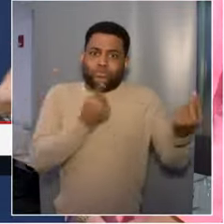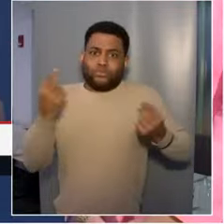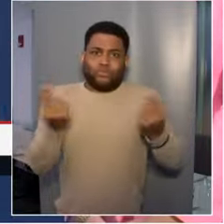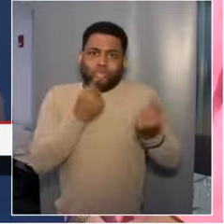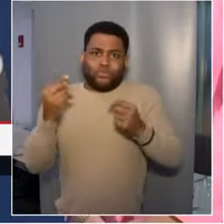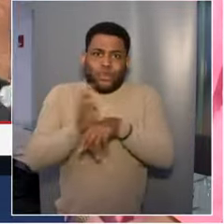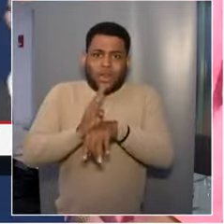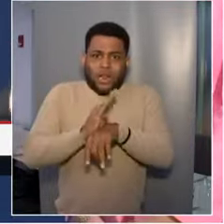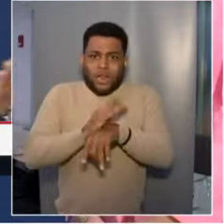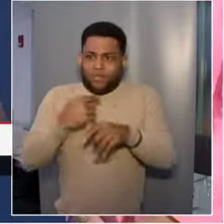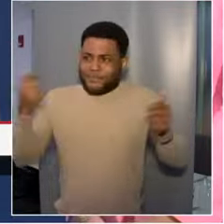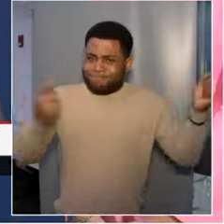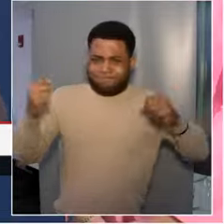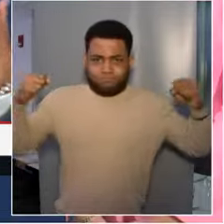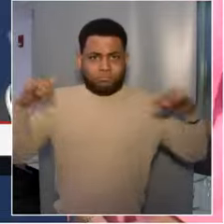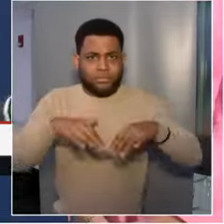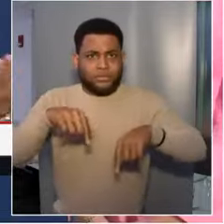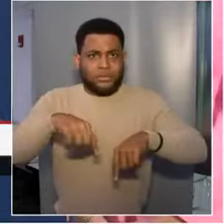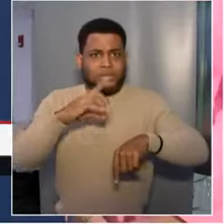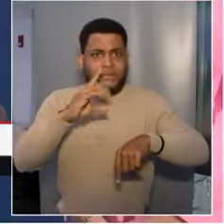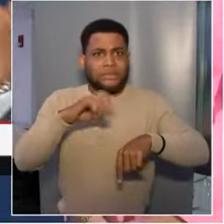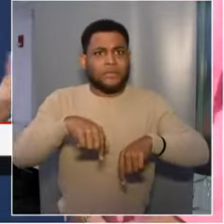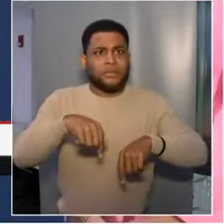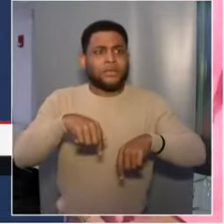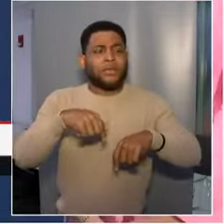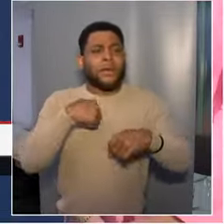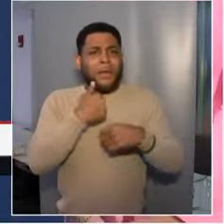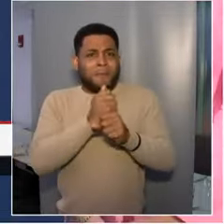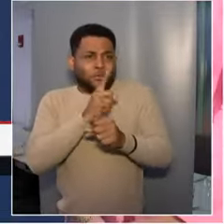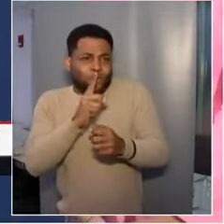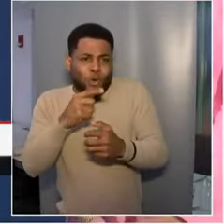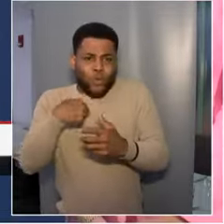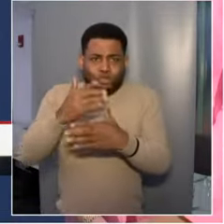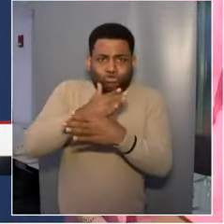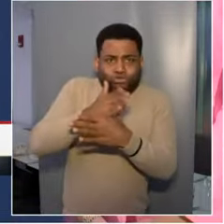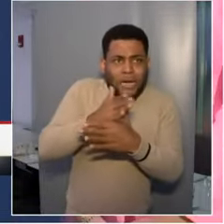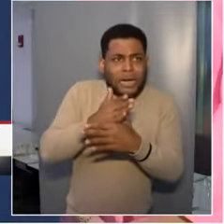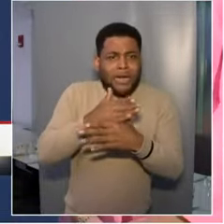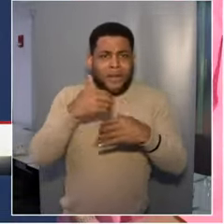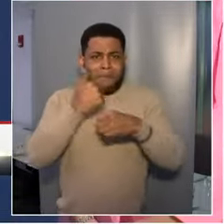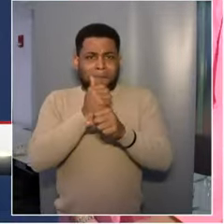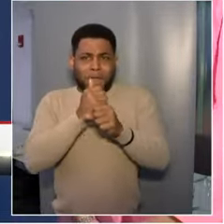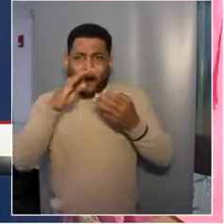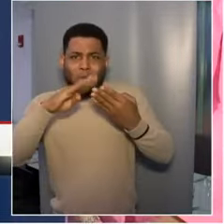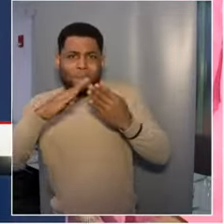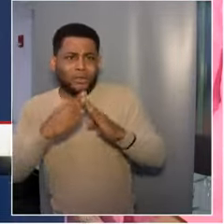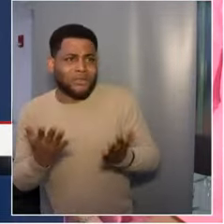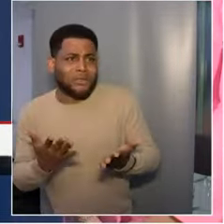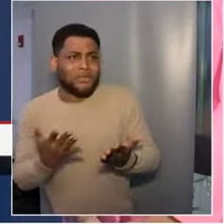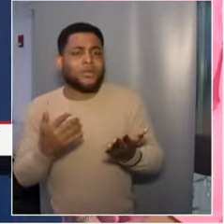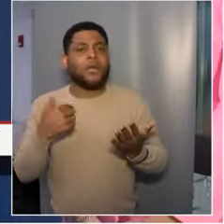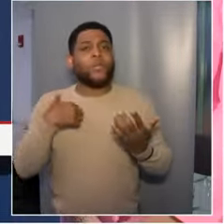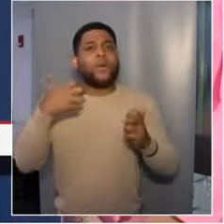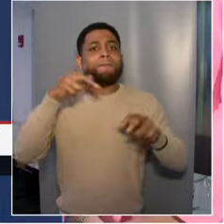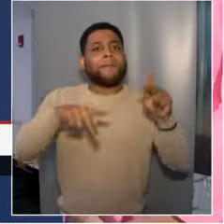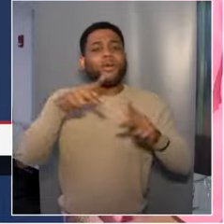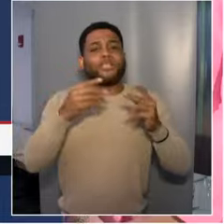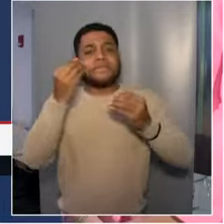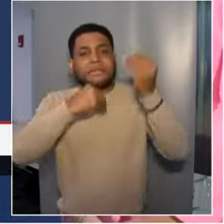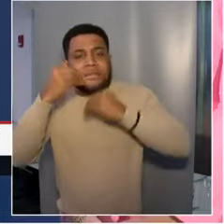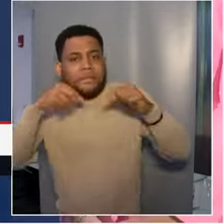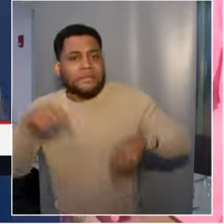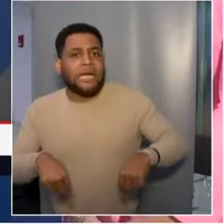that it's shared with all of the rest of the community, because we want people eating here. We want people shopping